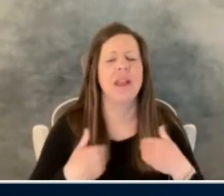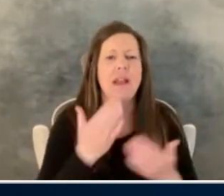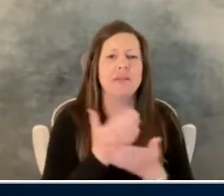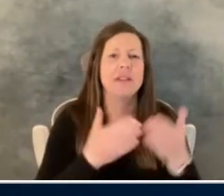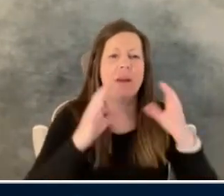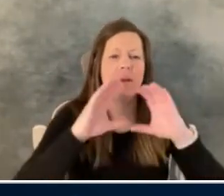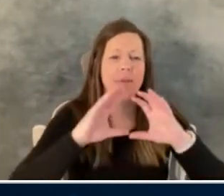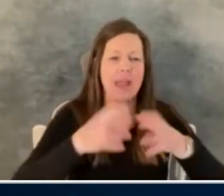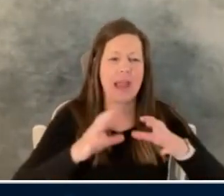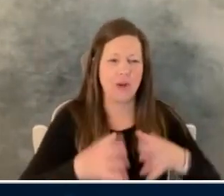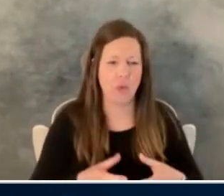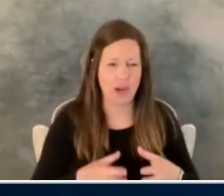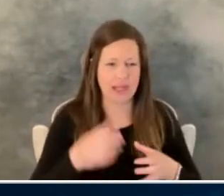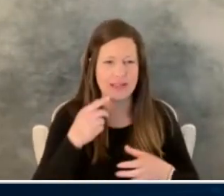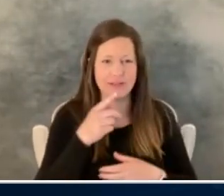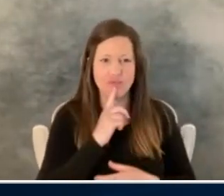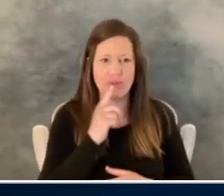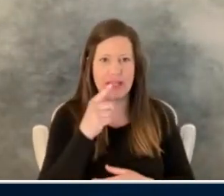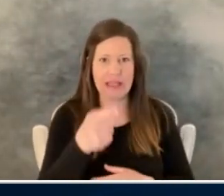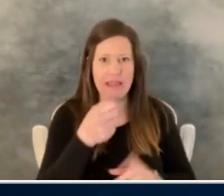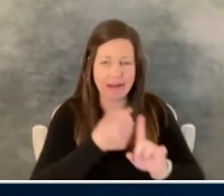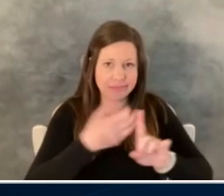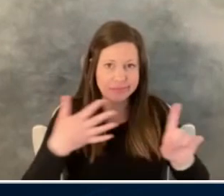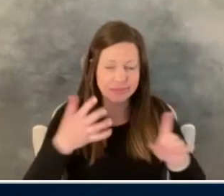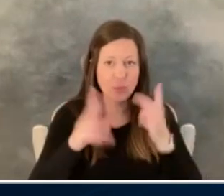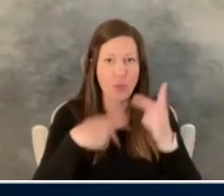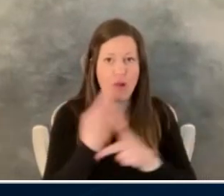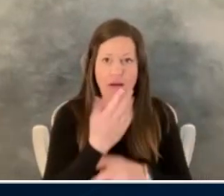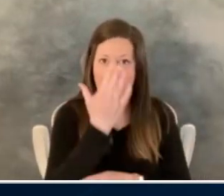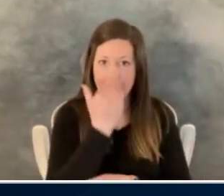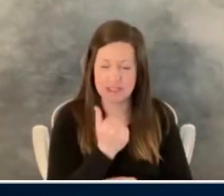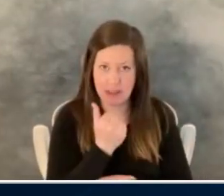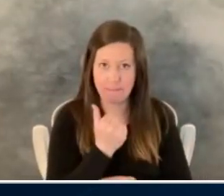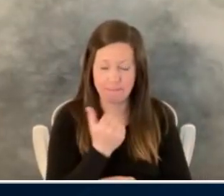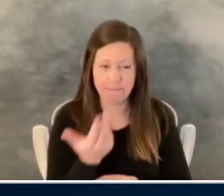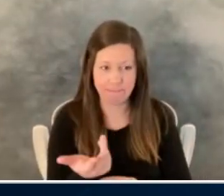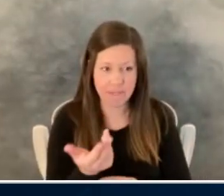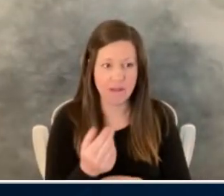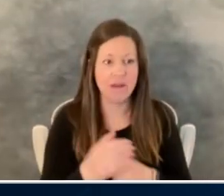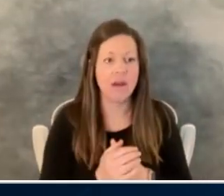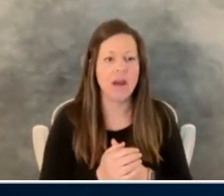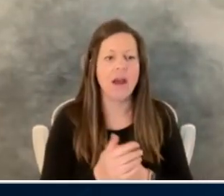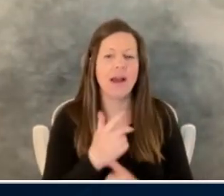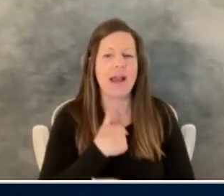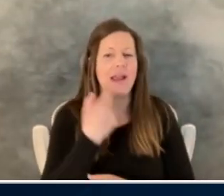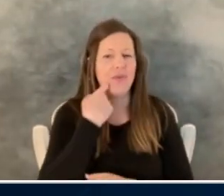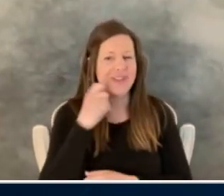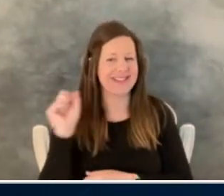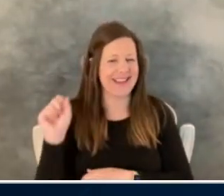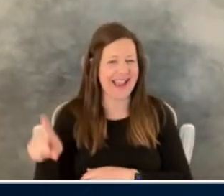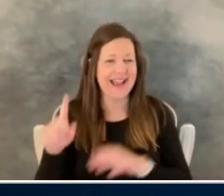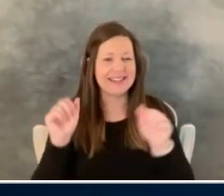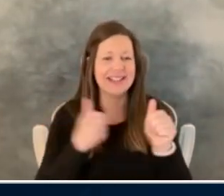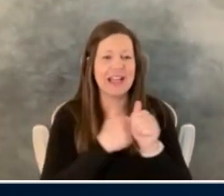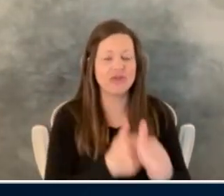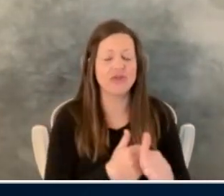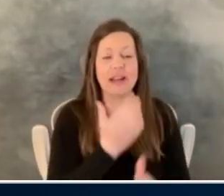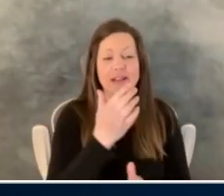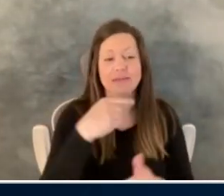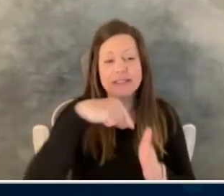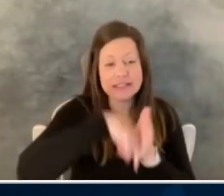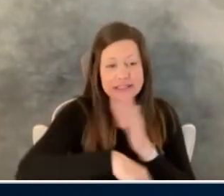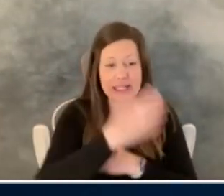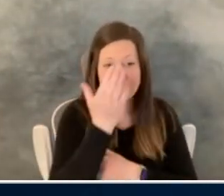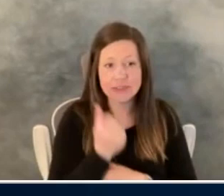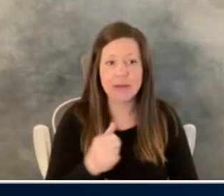of what kind of sleep that you get. And I recently asked you about this. You can track your deep sleep or your REM